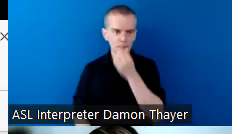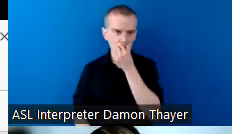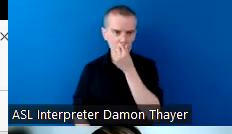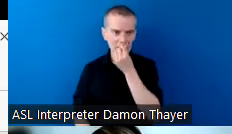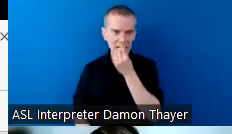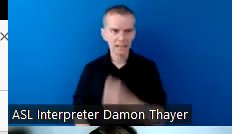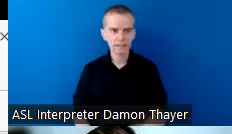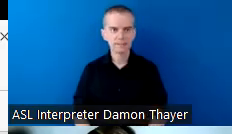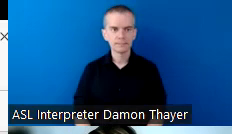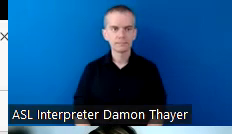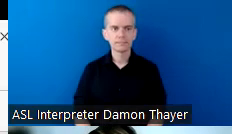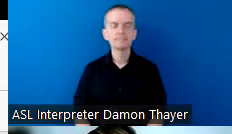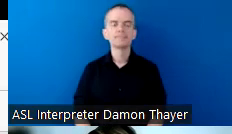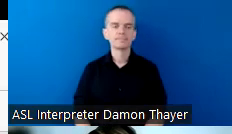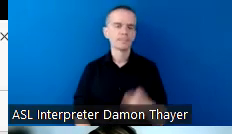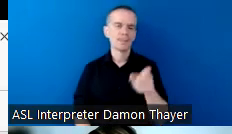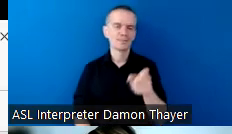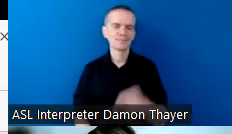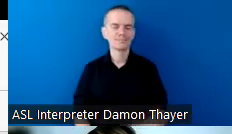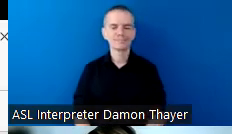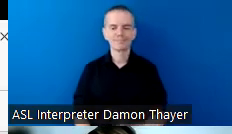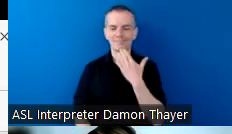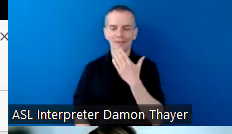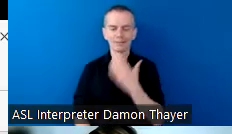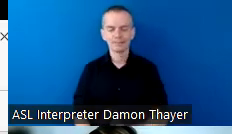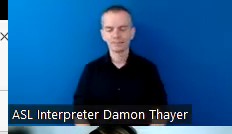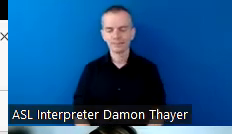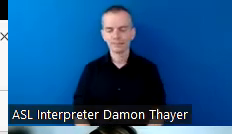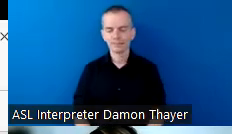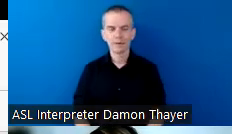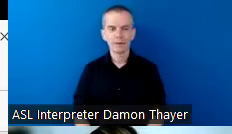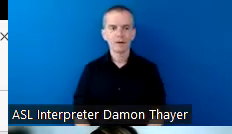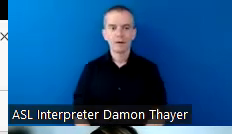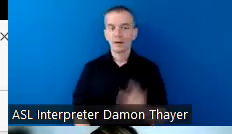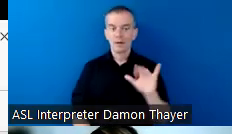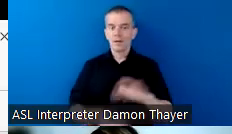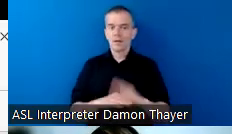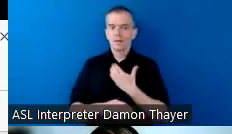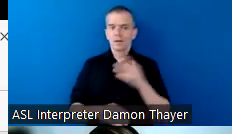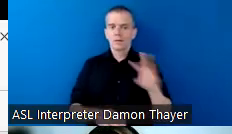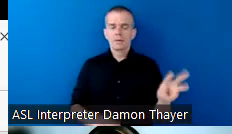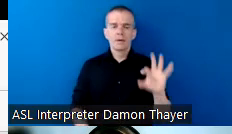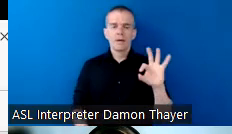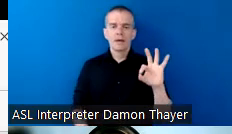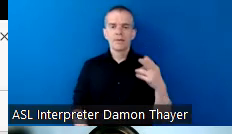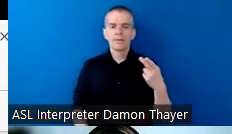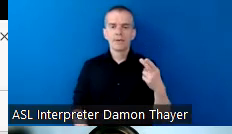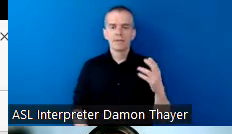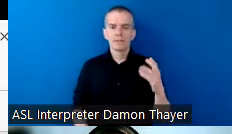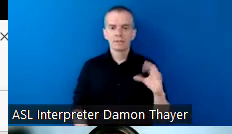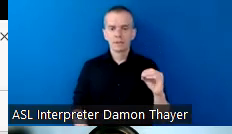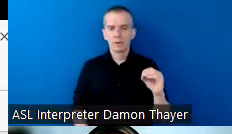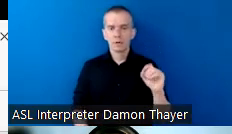And here it comes. Awesome, thank you so much. So this is right on our website. If you go to fhco.org and type in